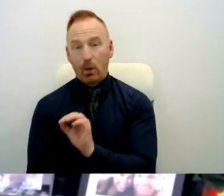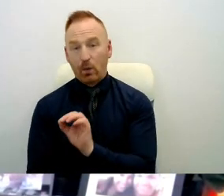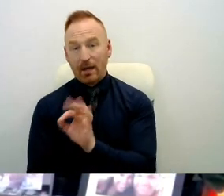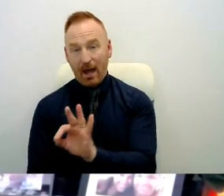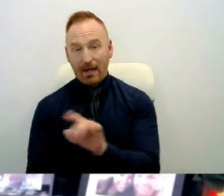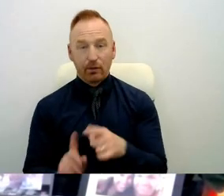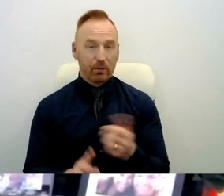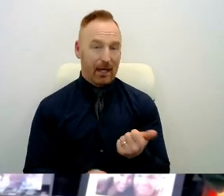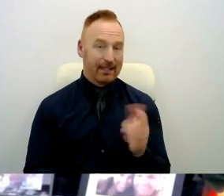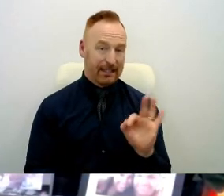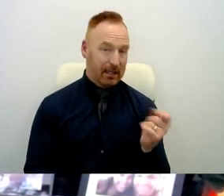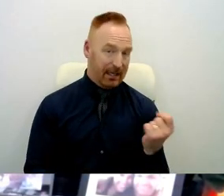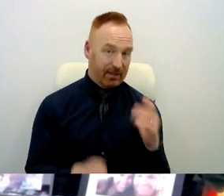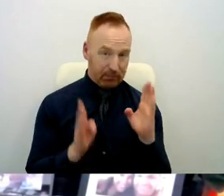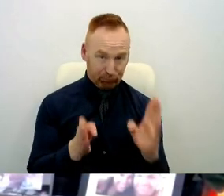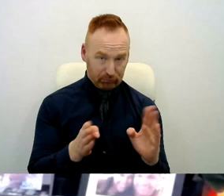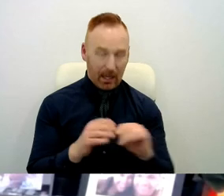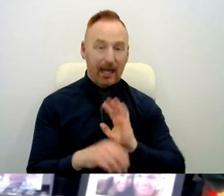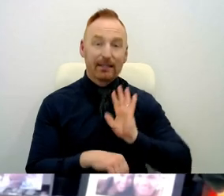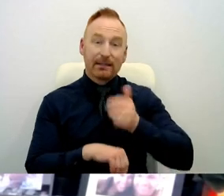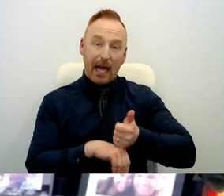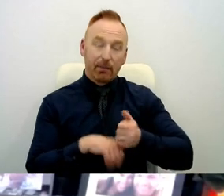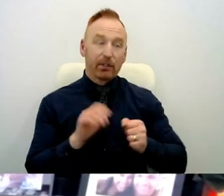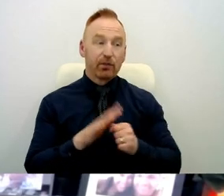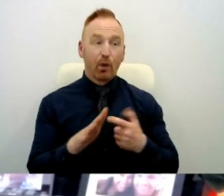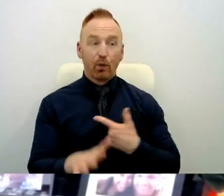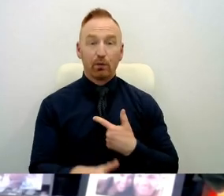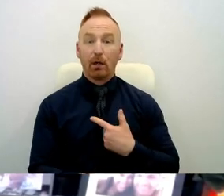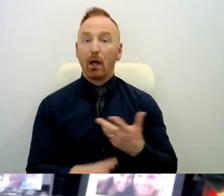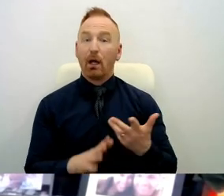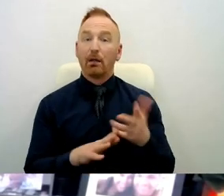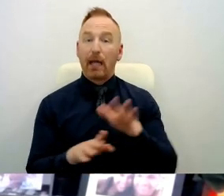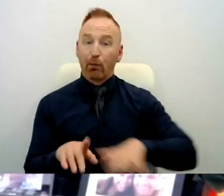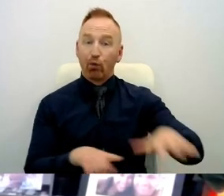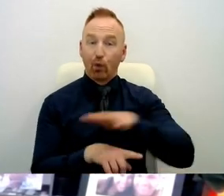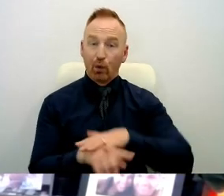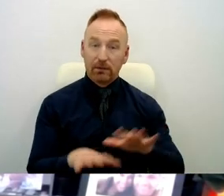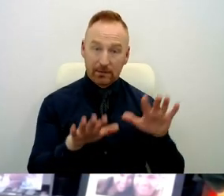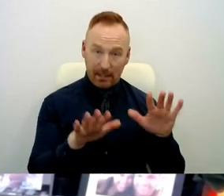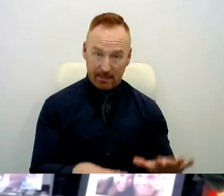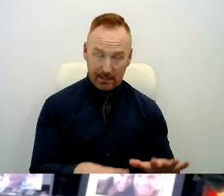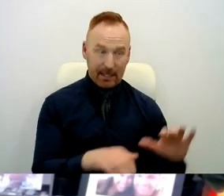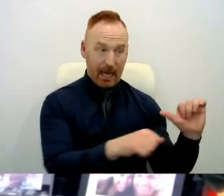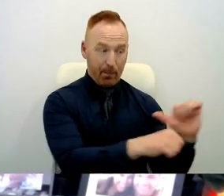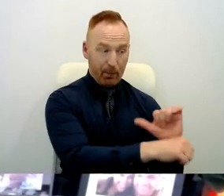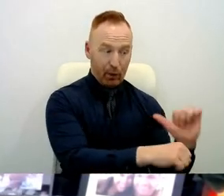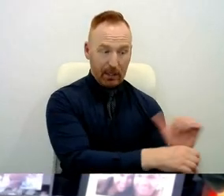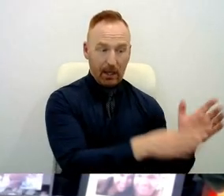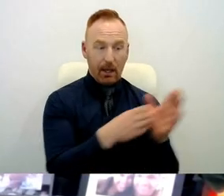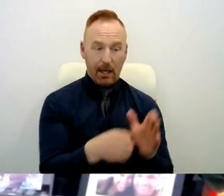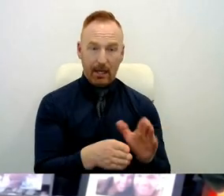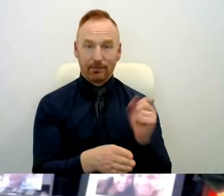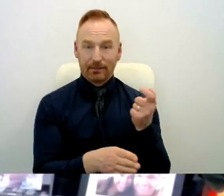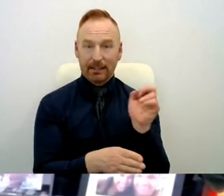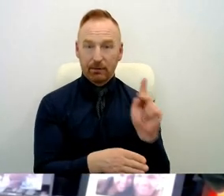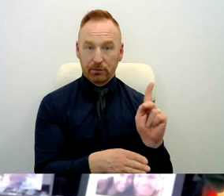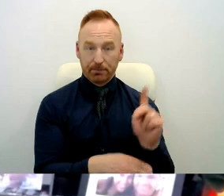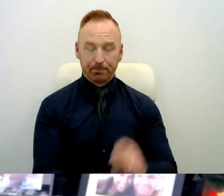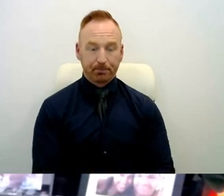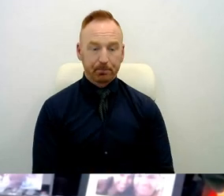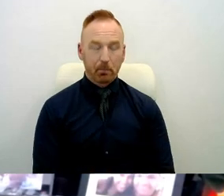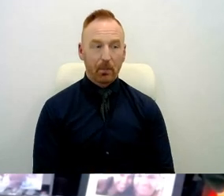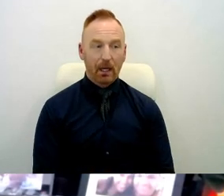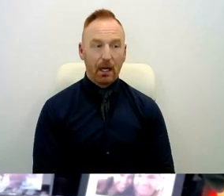1911. And established several rural settlements in Alberta and Saskatchewan as